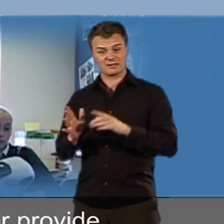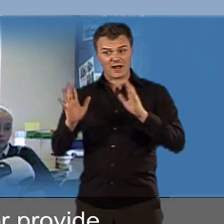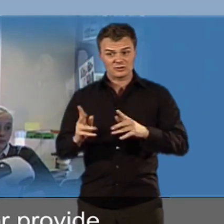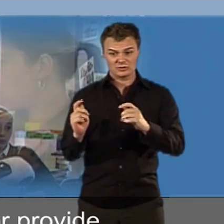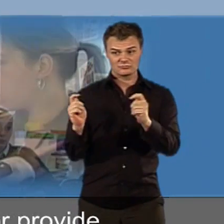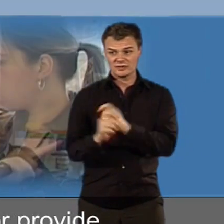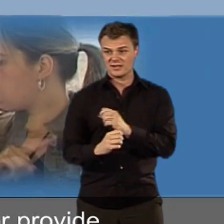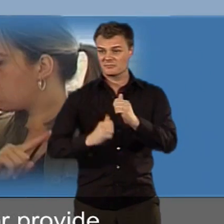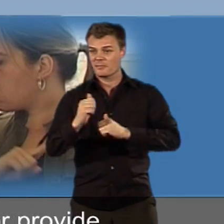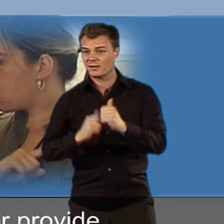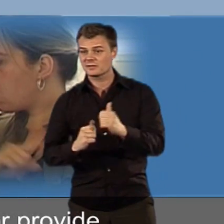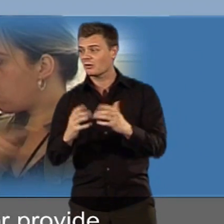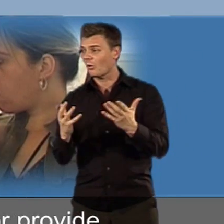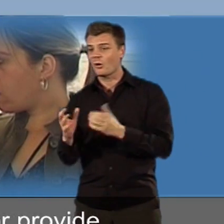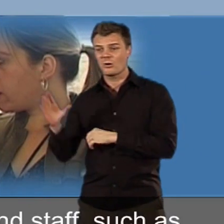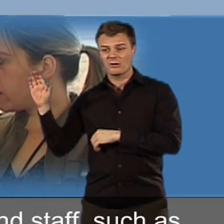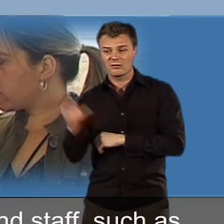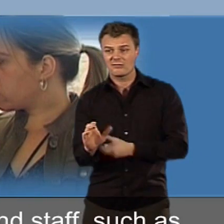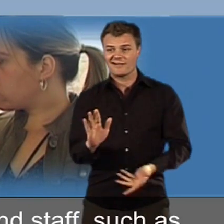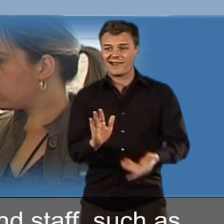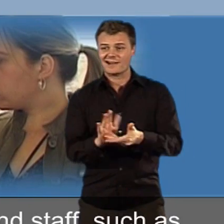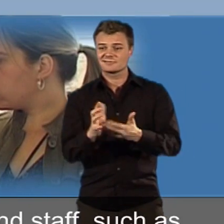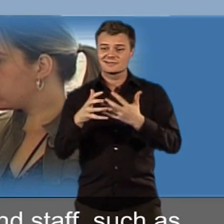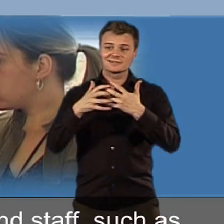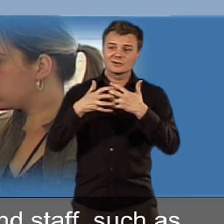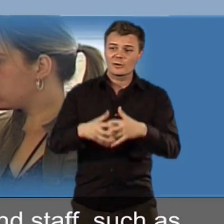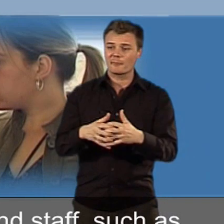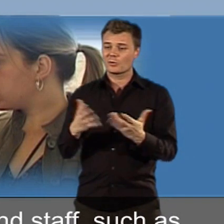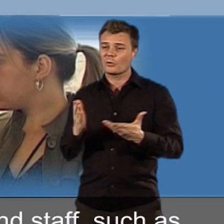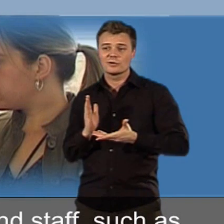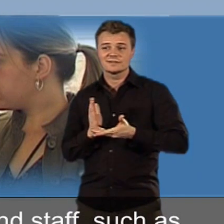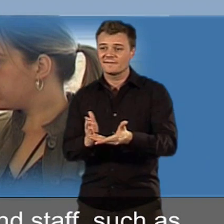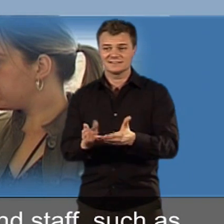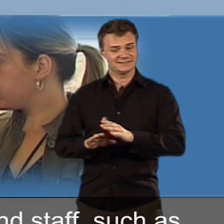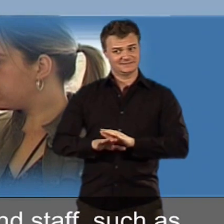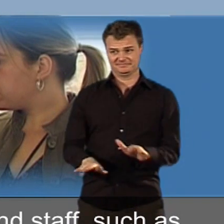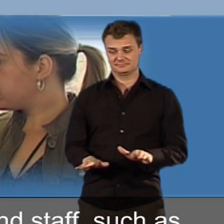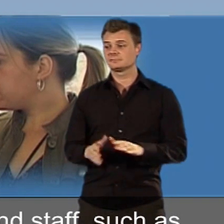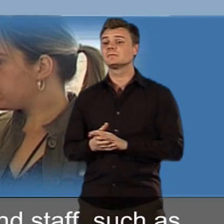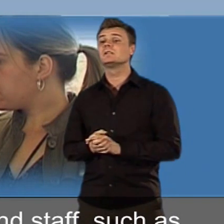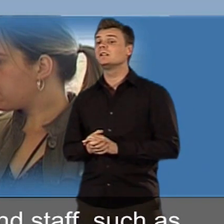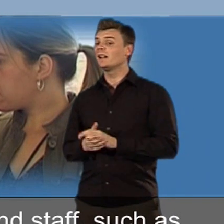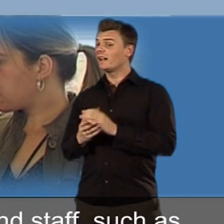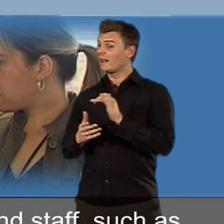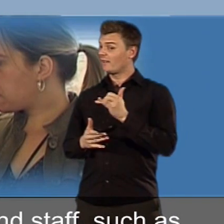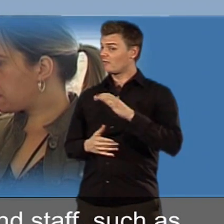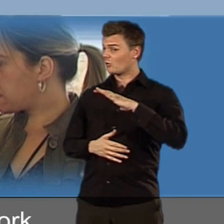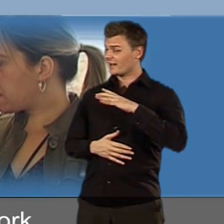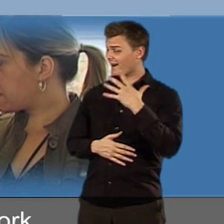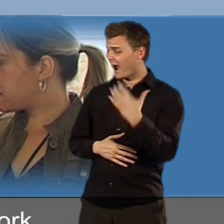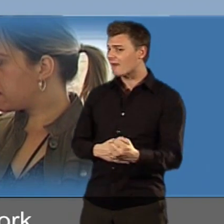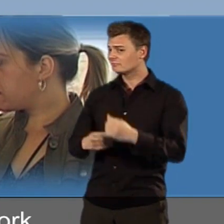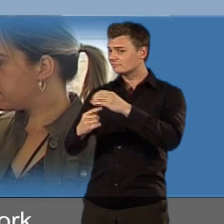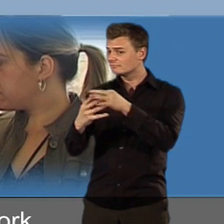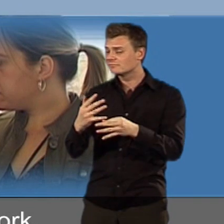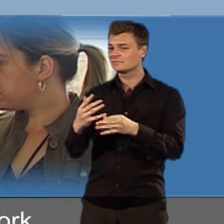and services. So where facilities, equipment and staff, such as teaching assistants, are provided for